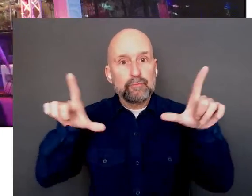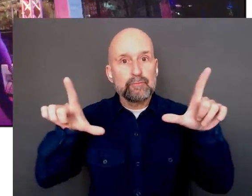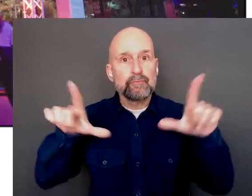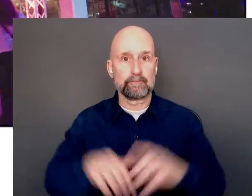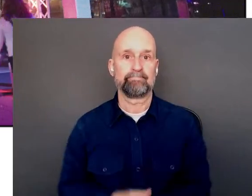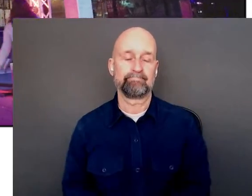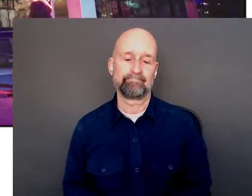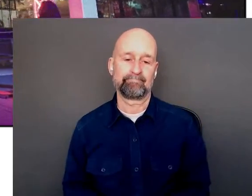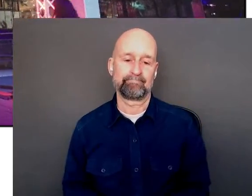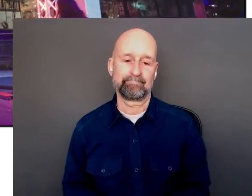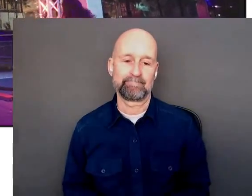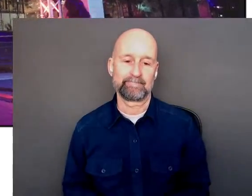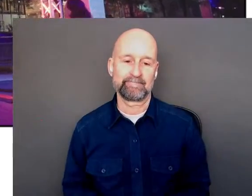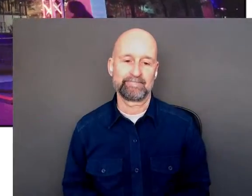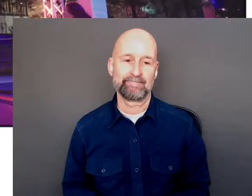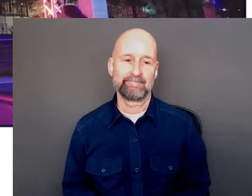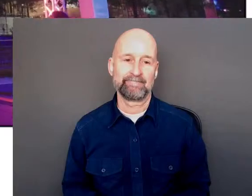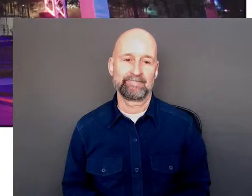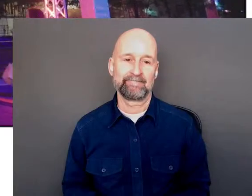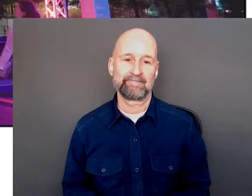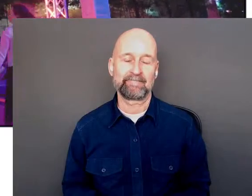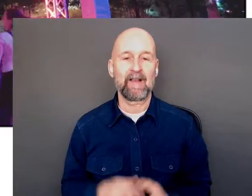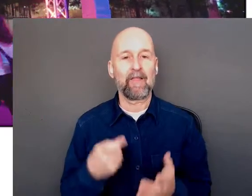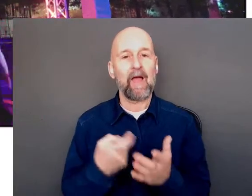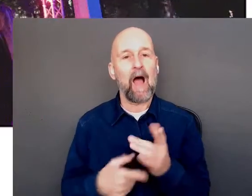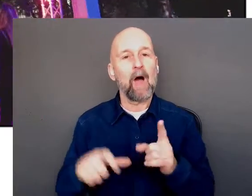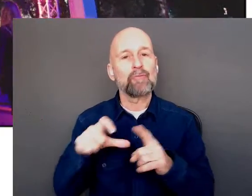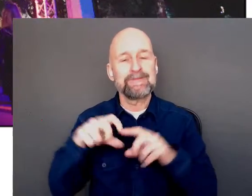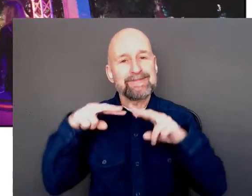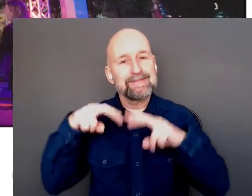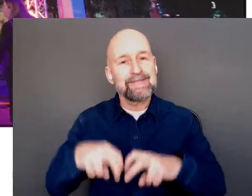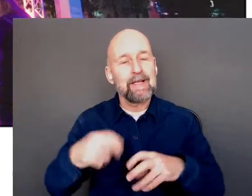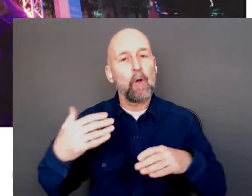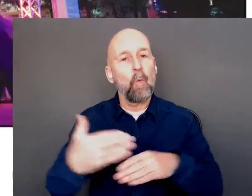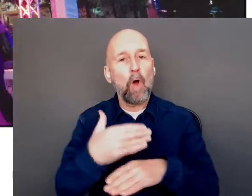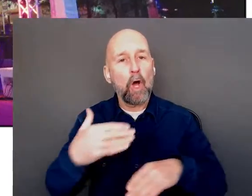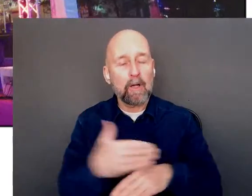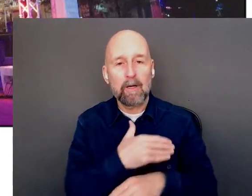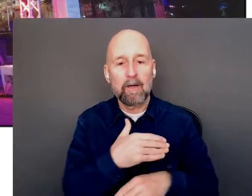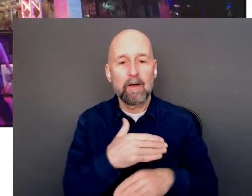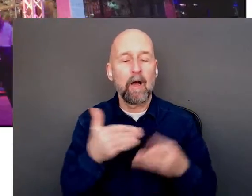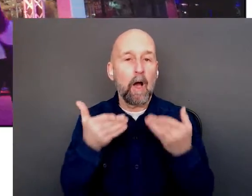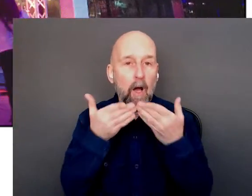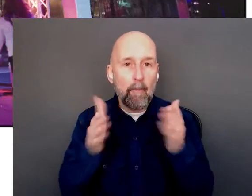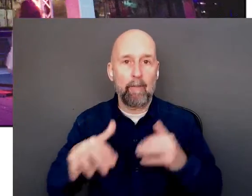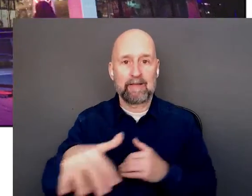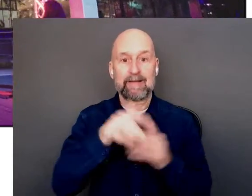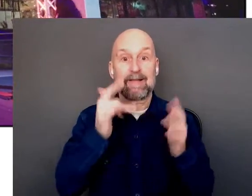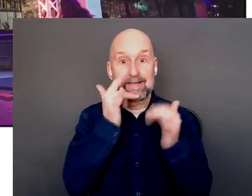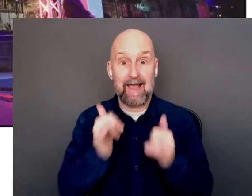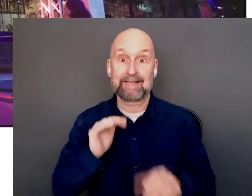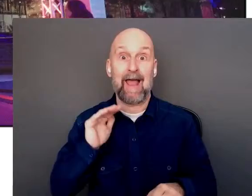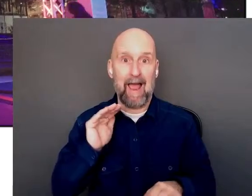And so once again, the R&D groundwork for our stuff is public space and test outside as often as possible. Joe, I don't know if